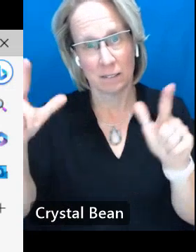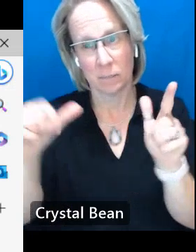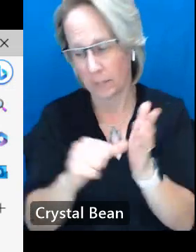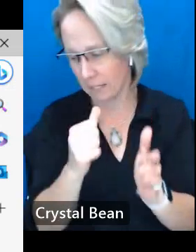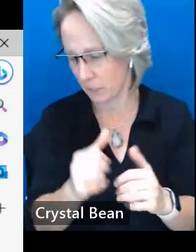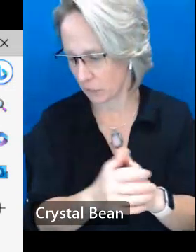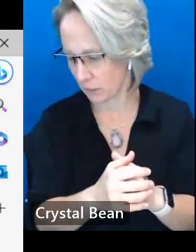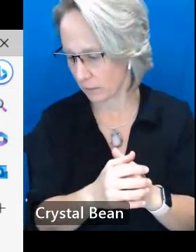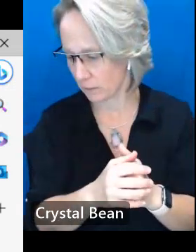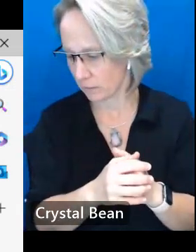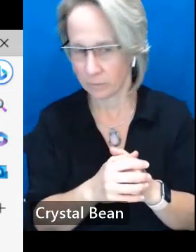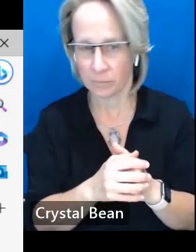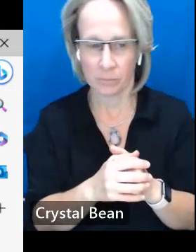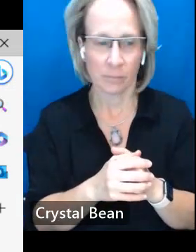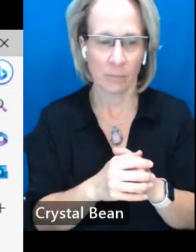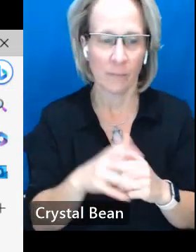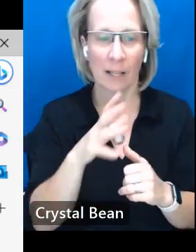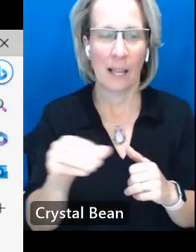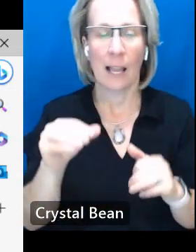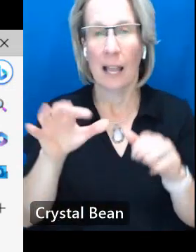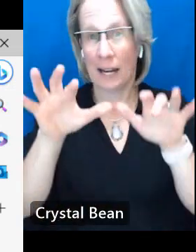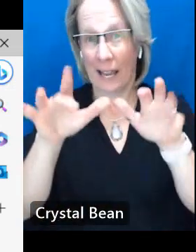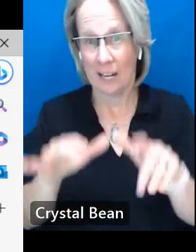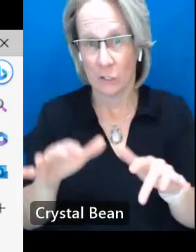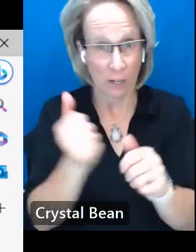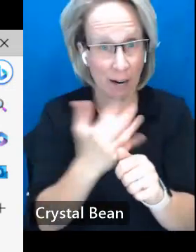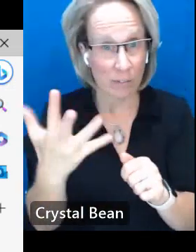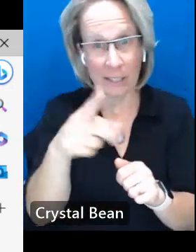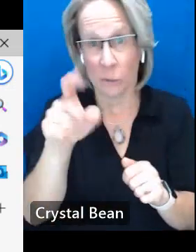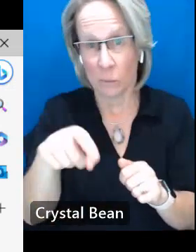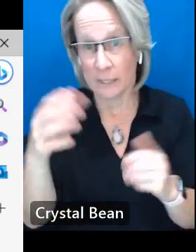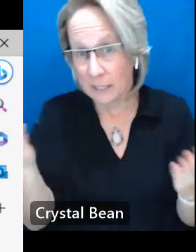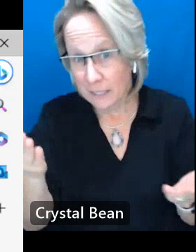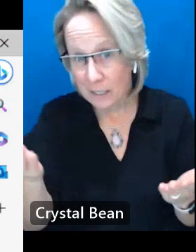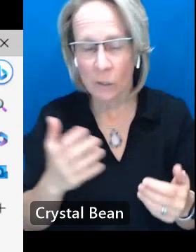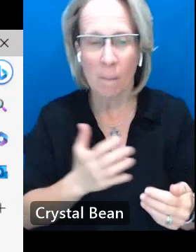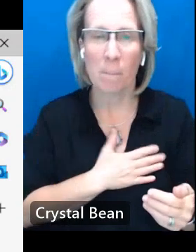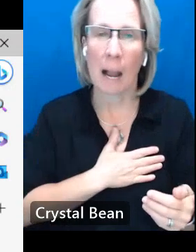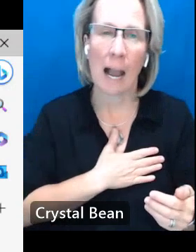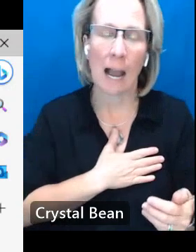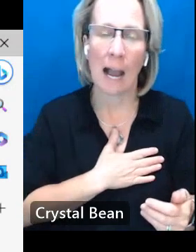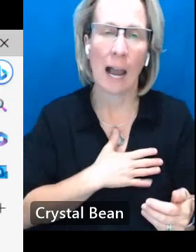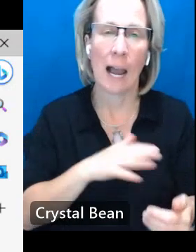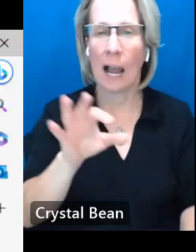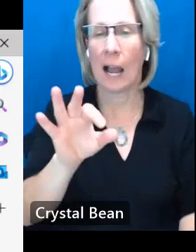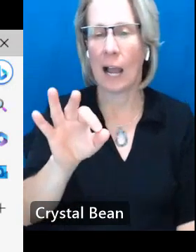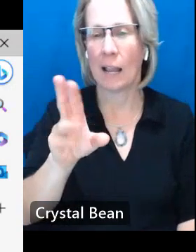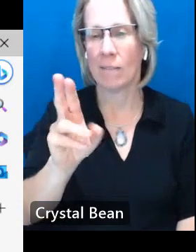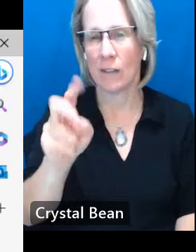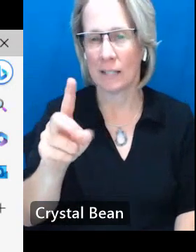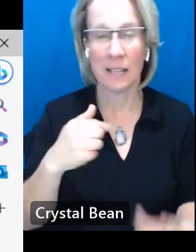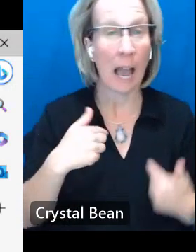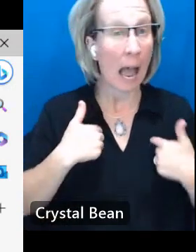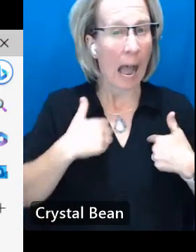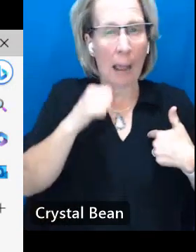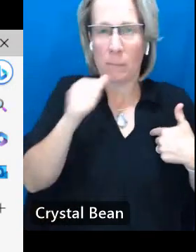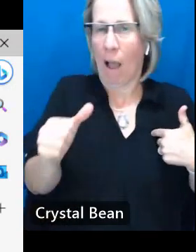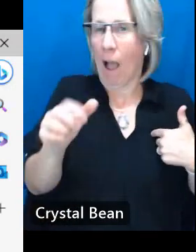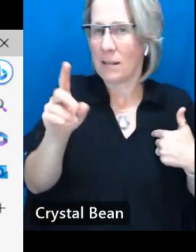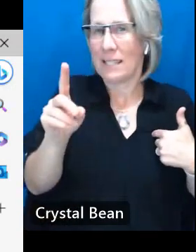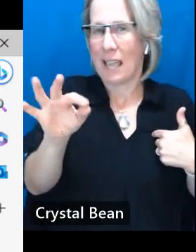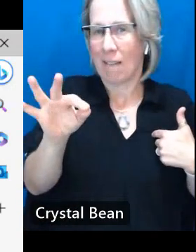And here you enter in all the stuff that you need here. So my fund, I don't know many, I'm not DFA's analyst, so I don't know their funds very well, but